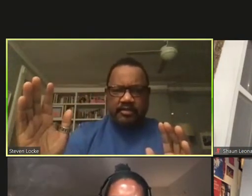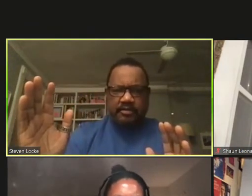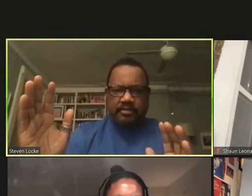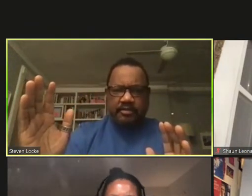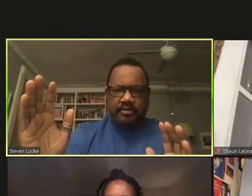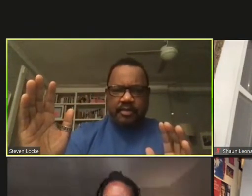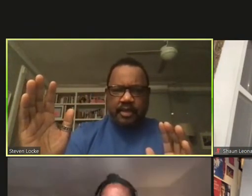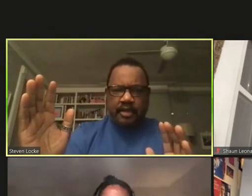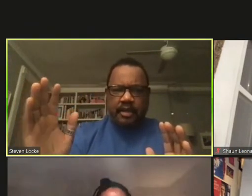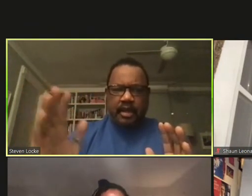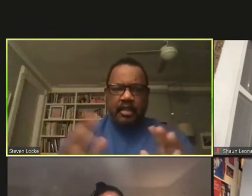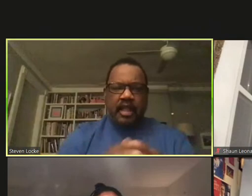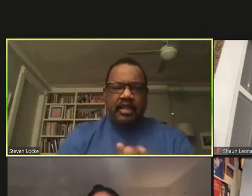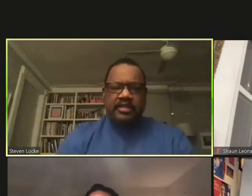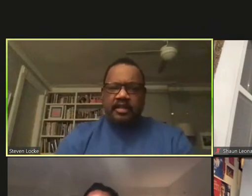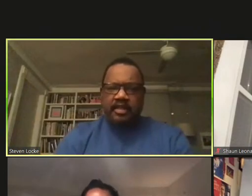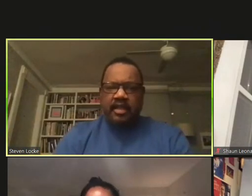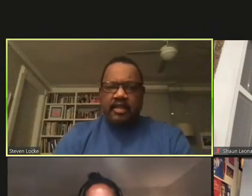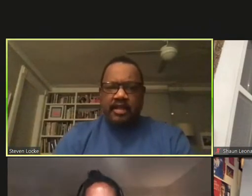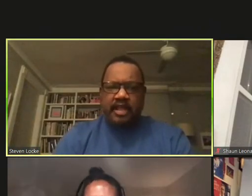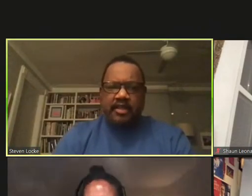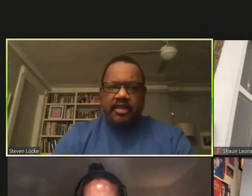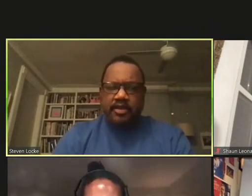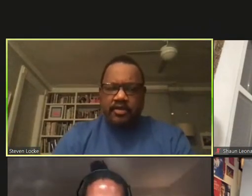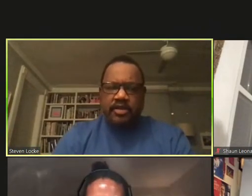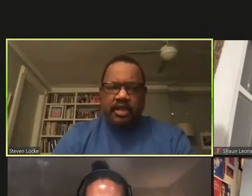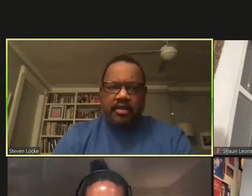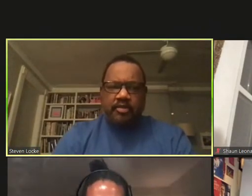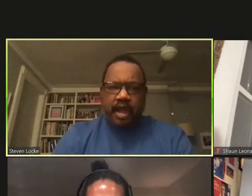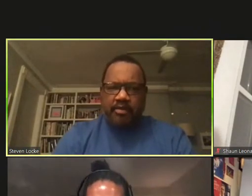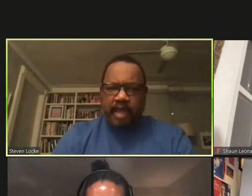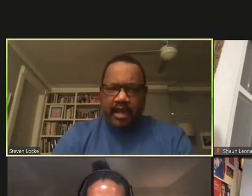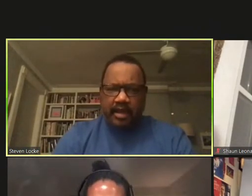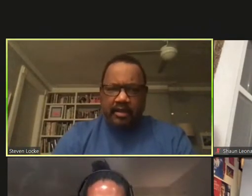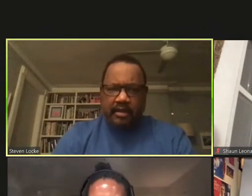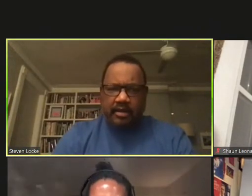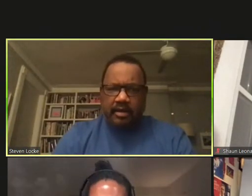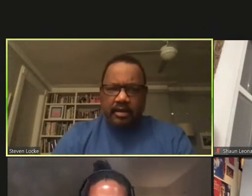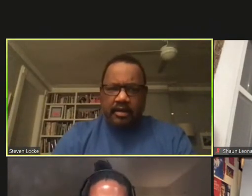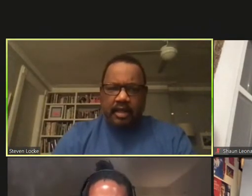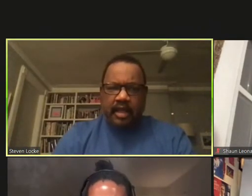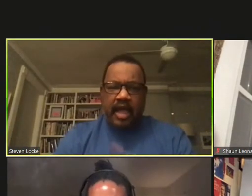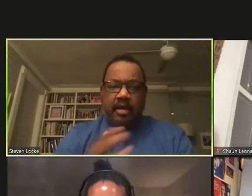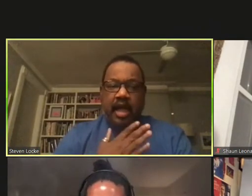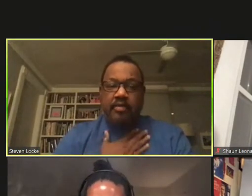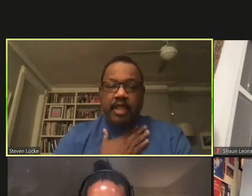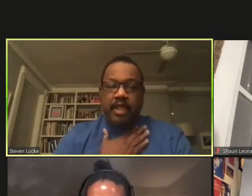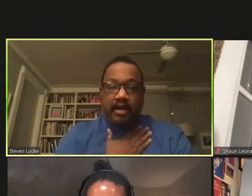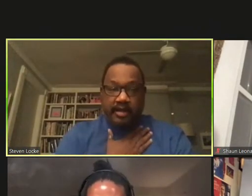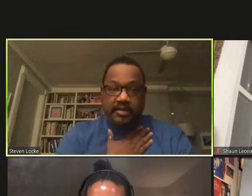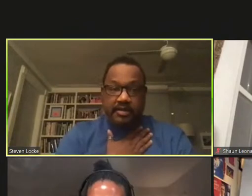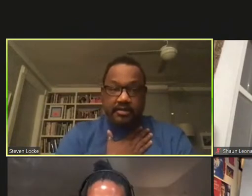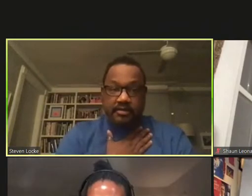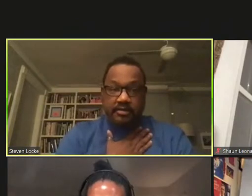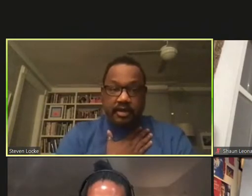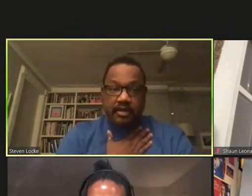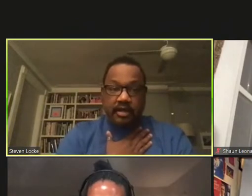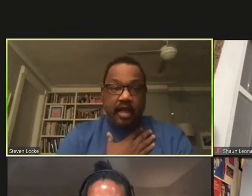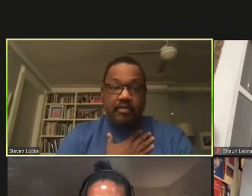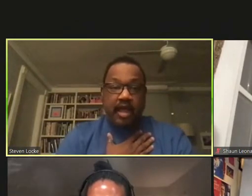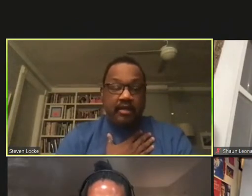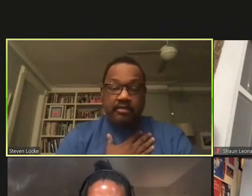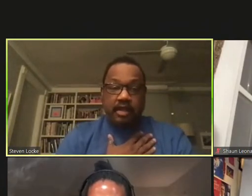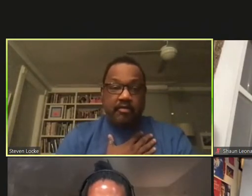trusted? And that's the thing that is like hugely problematic. Like, I'm the artist,